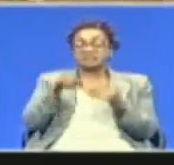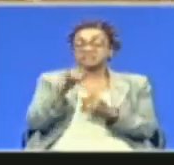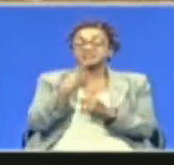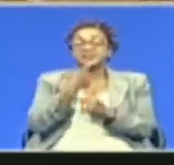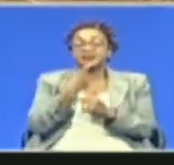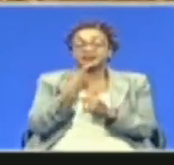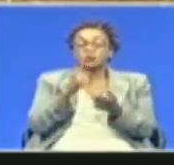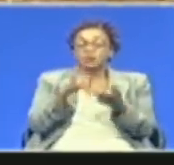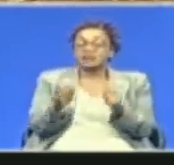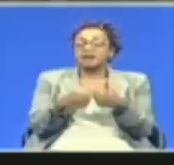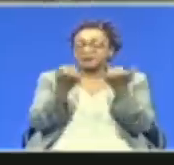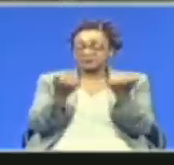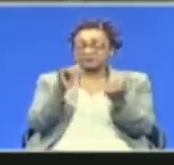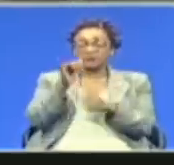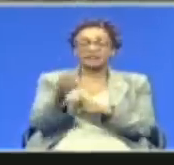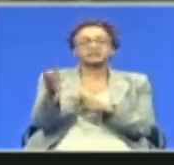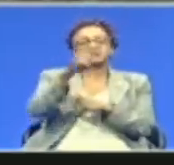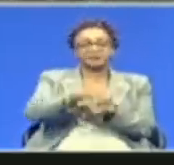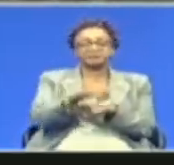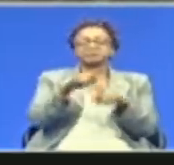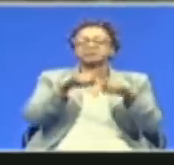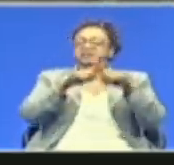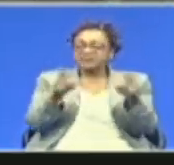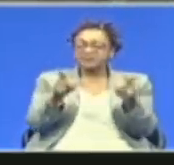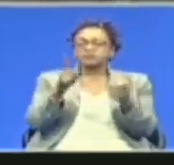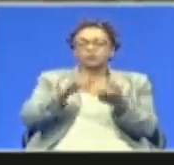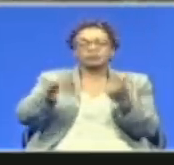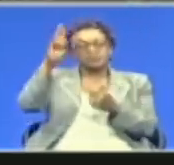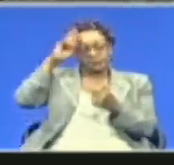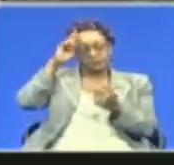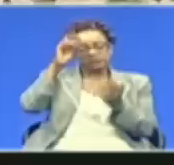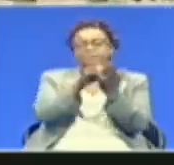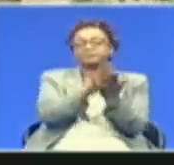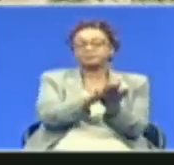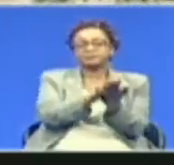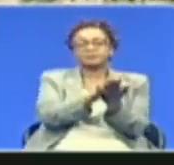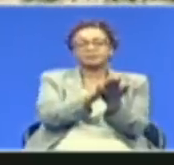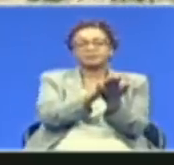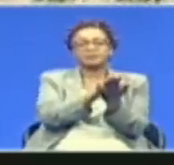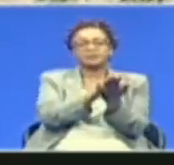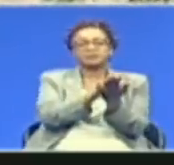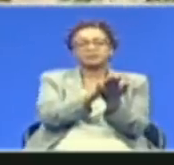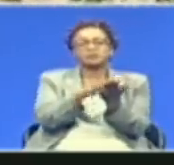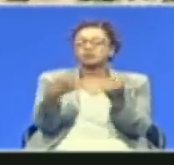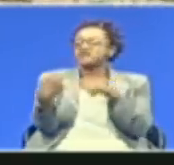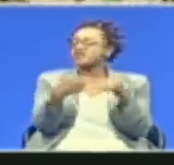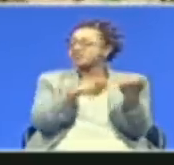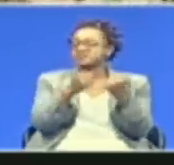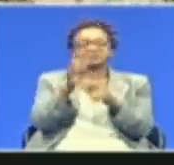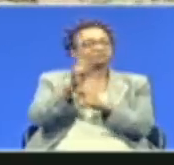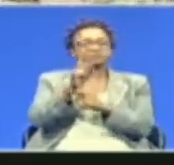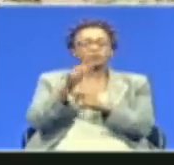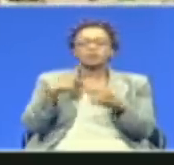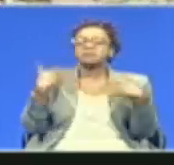what transpired on the fateful day is different from what the police records reveal. There was no fight. This was a play.